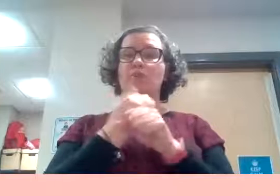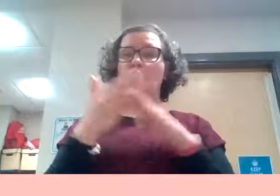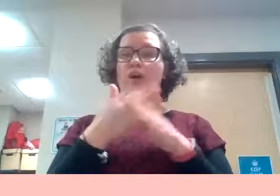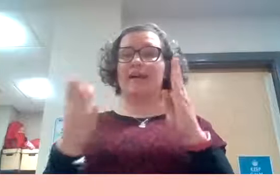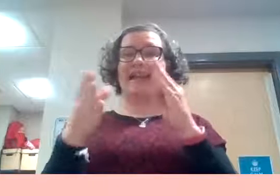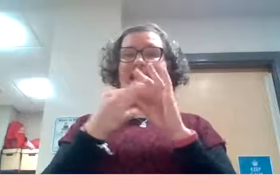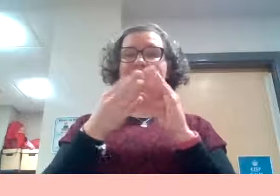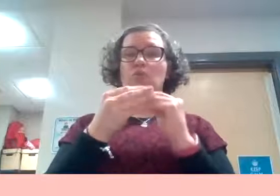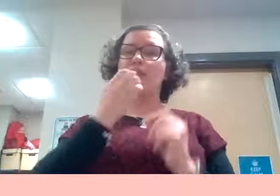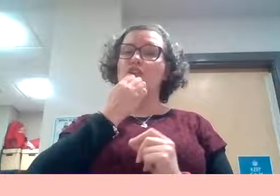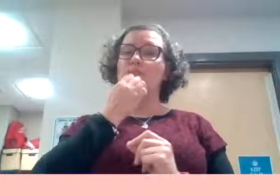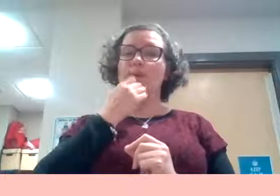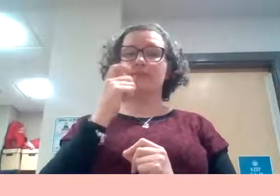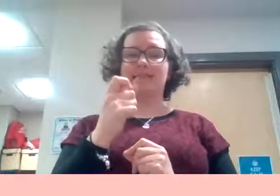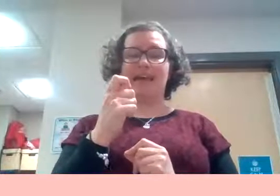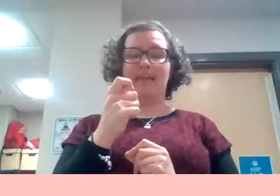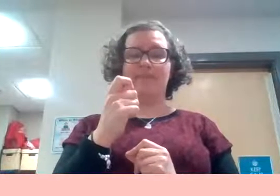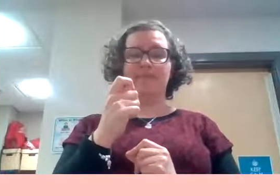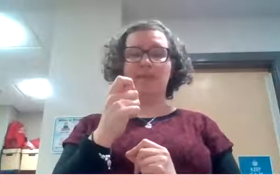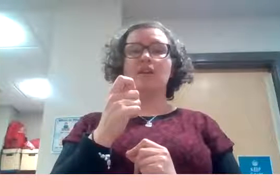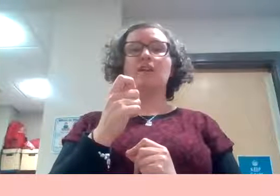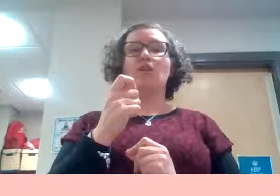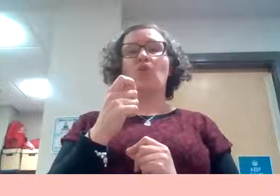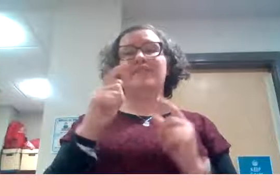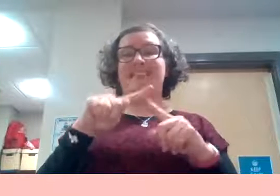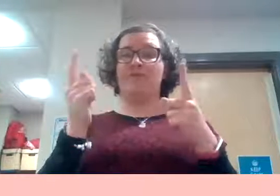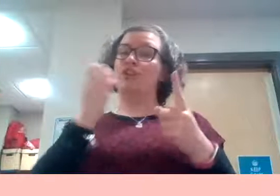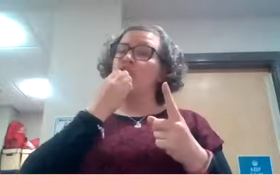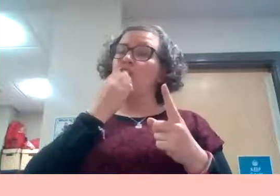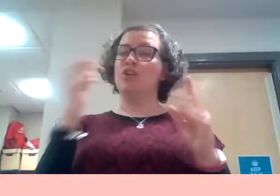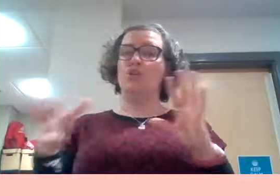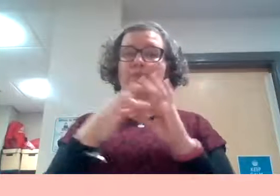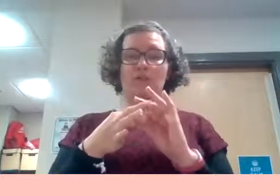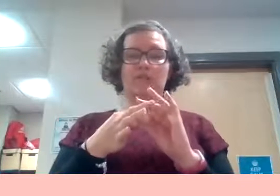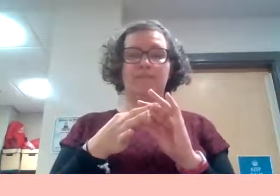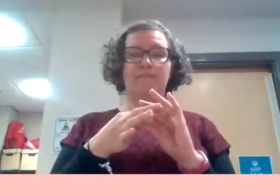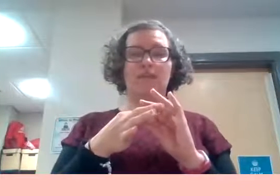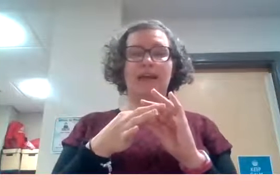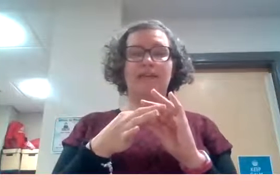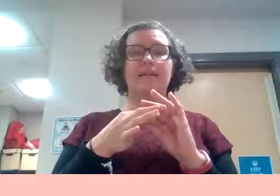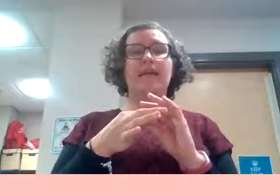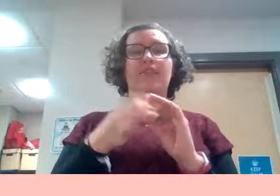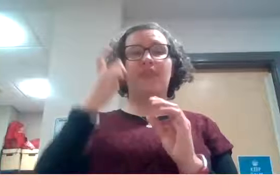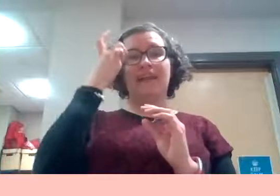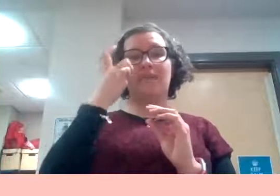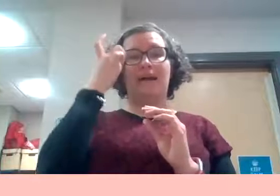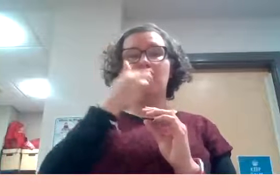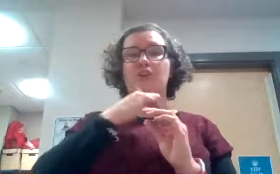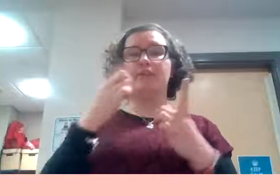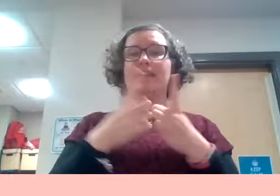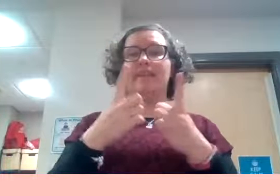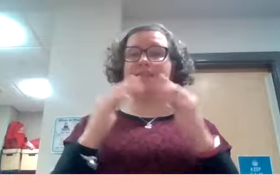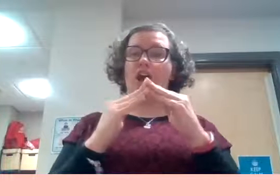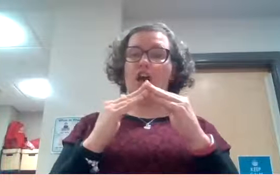be doing work linked with number bonds to 10 or different number bonds. Okay. Think